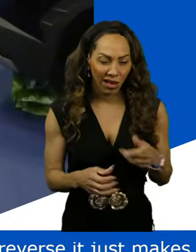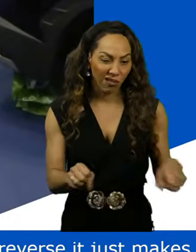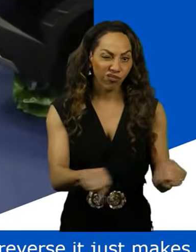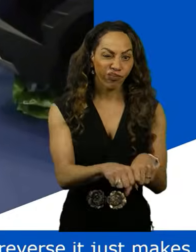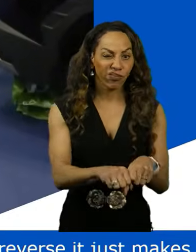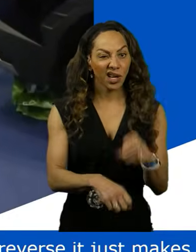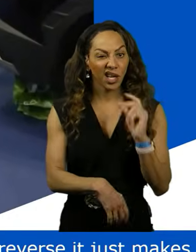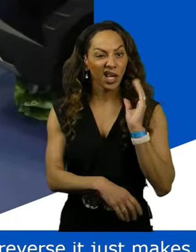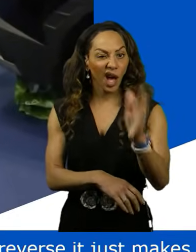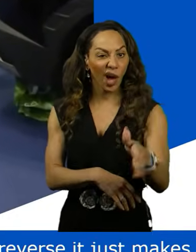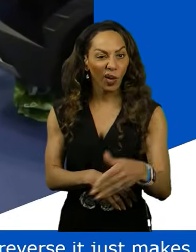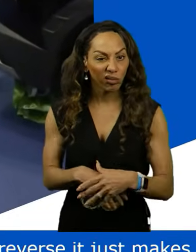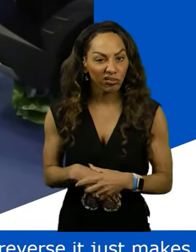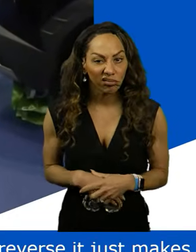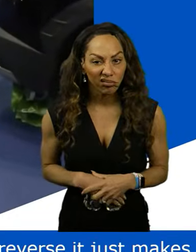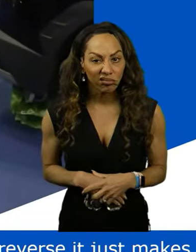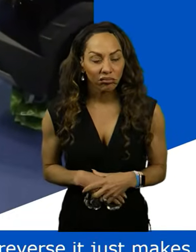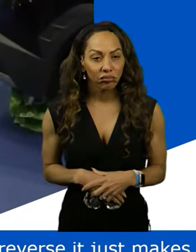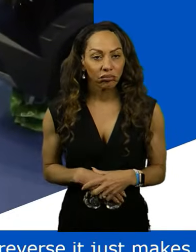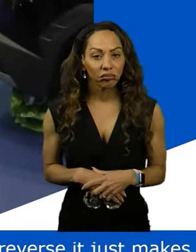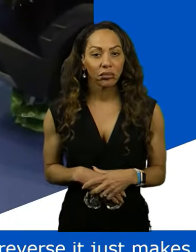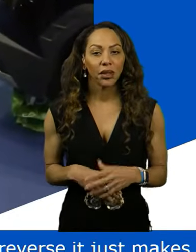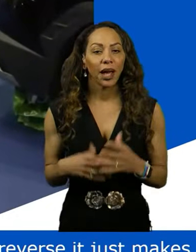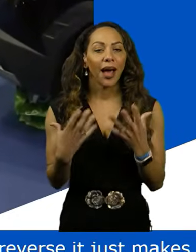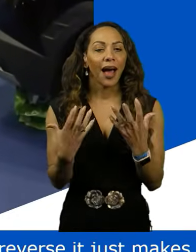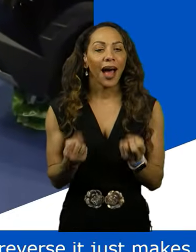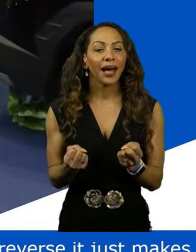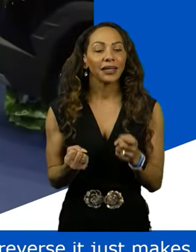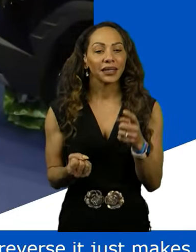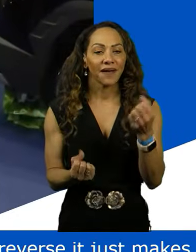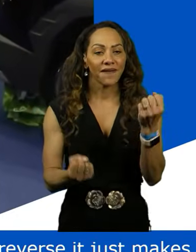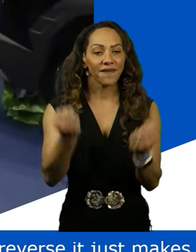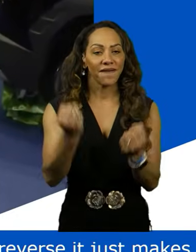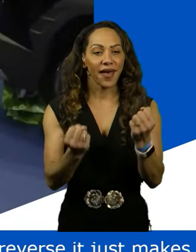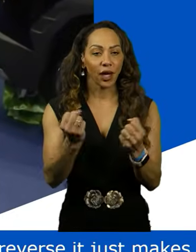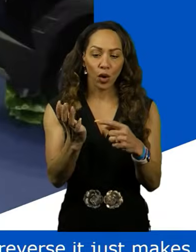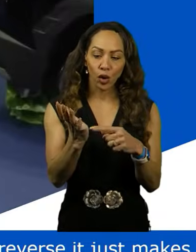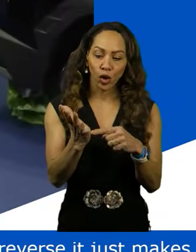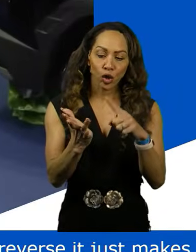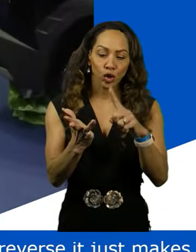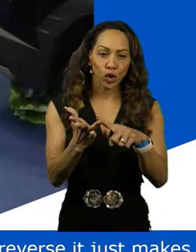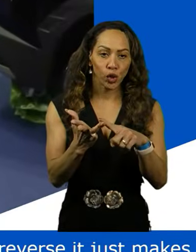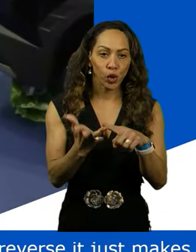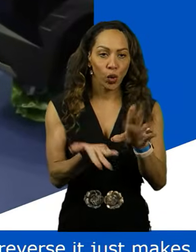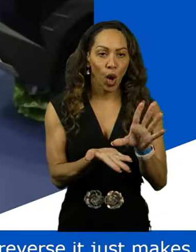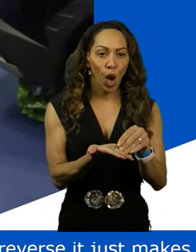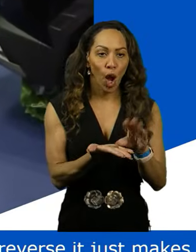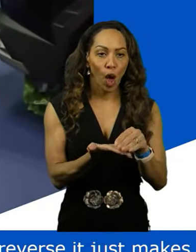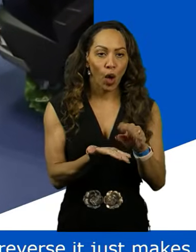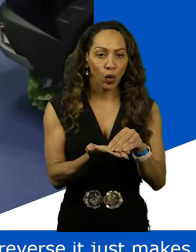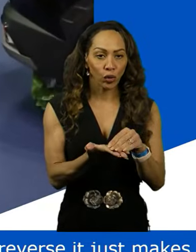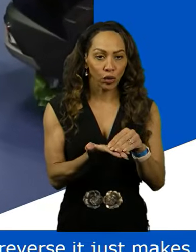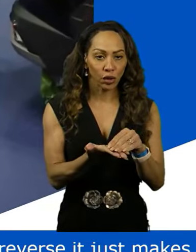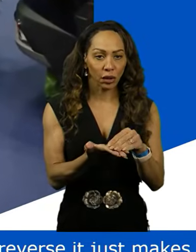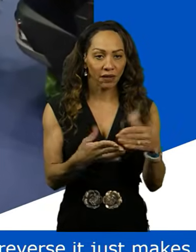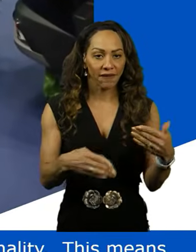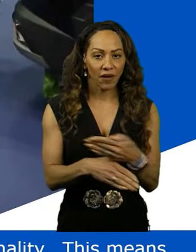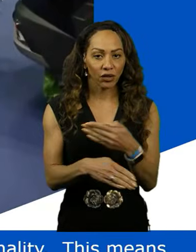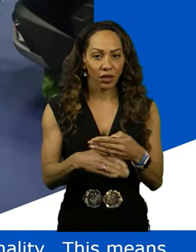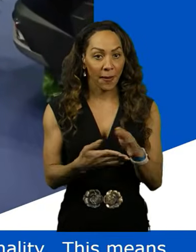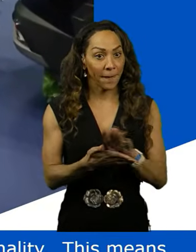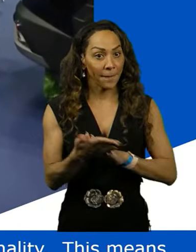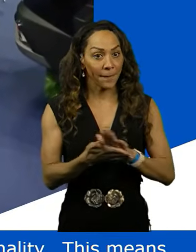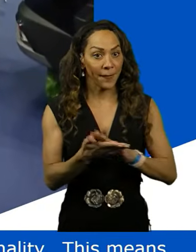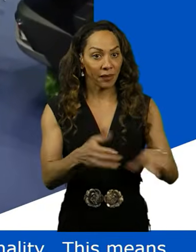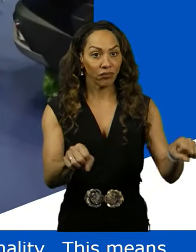it also has something called vehicle to load functionality. This means that you get an adapter with the vehicle, you plug it in